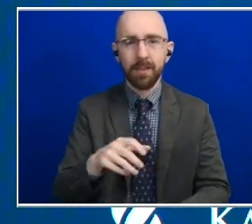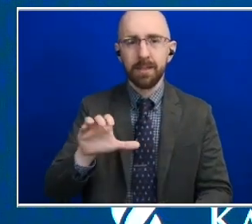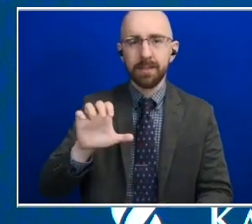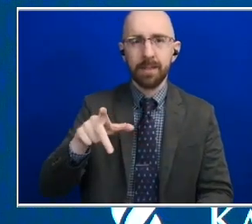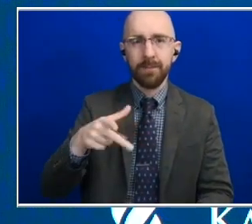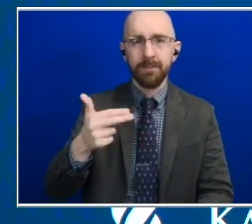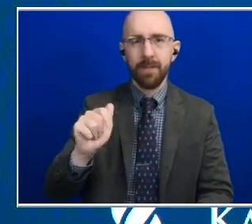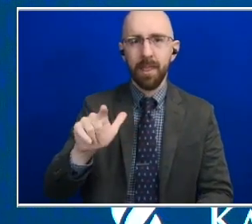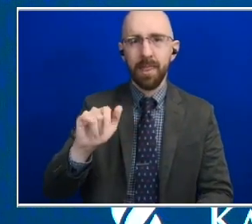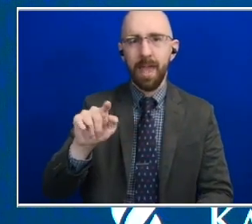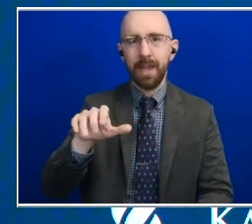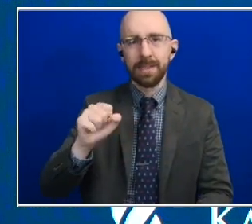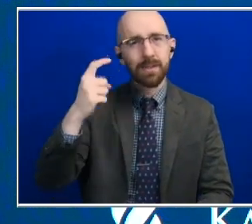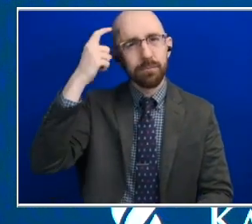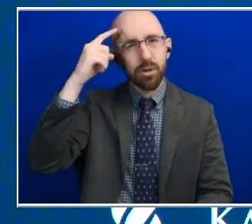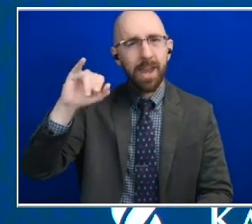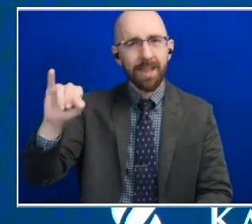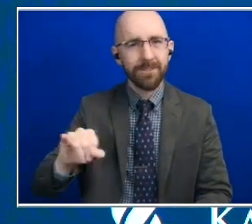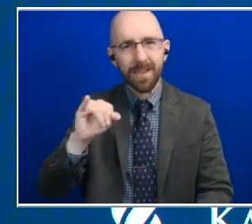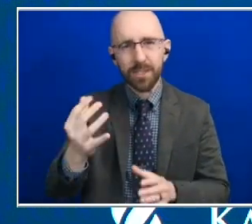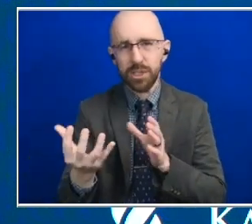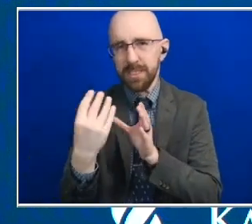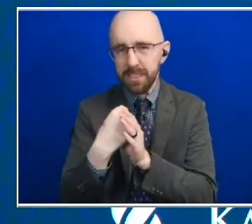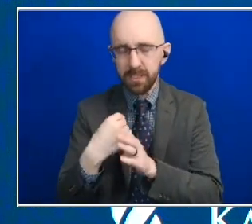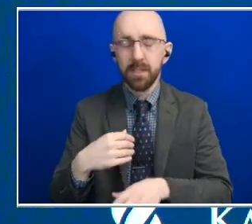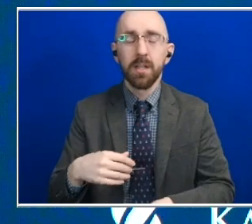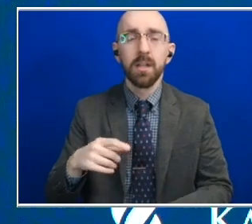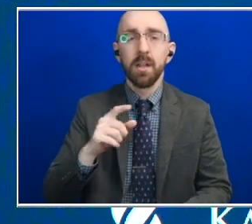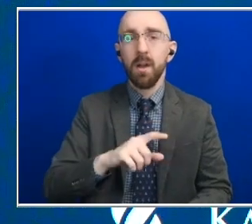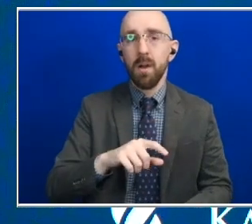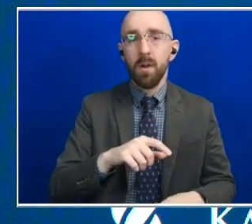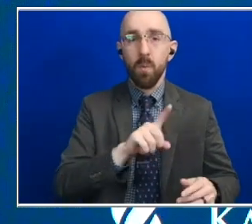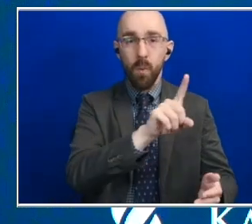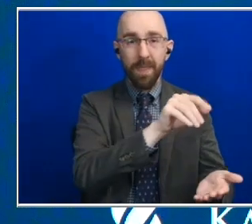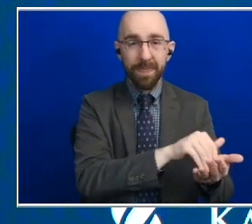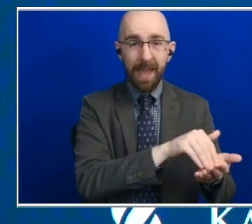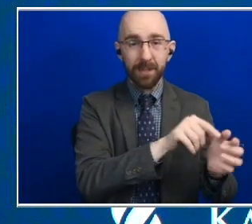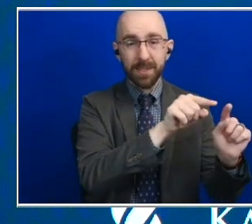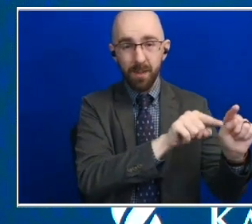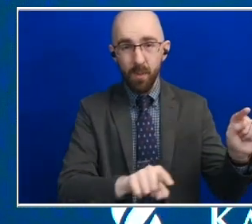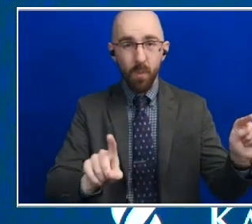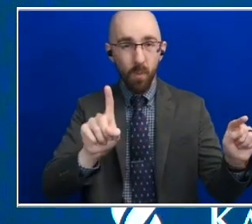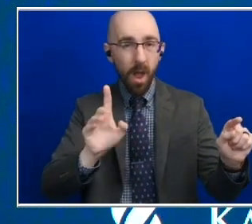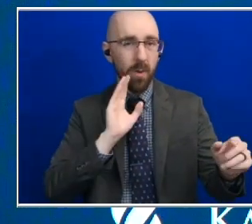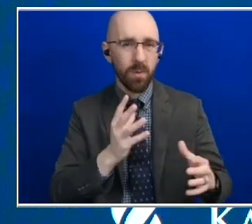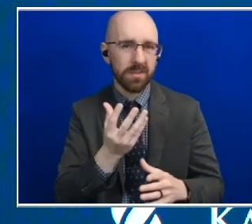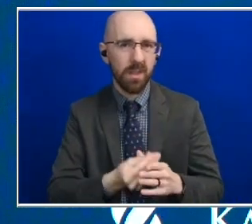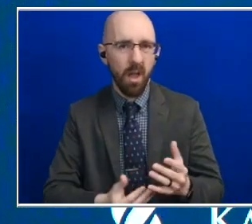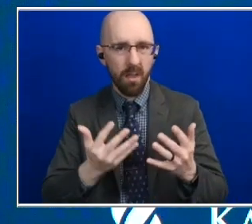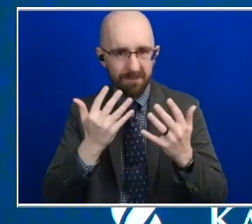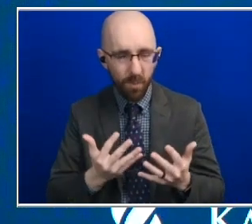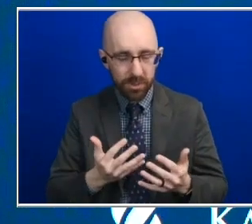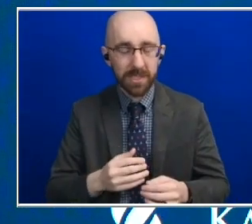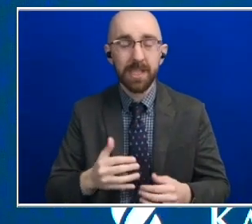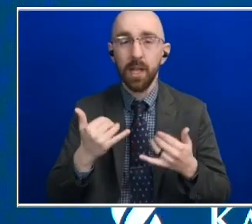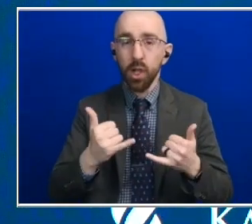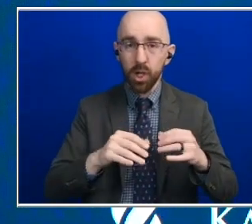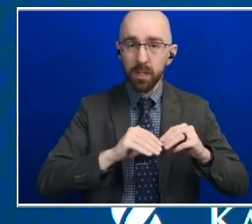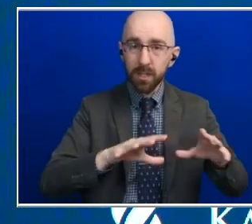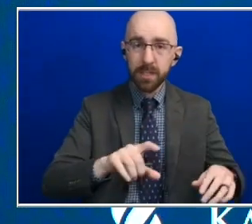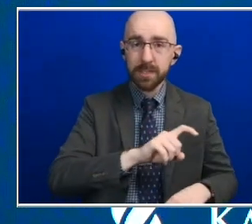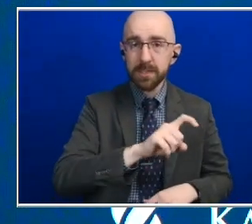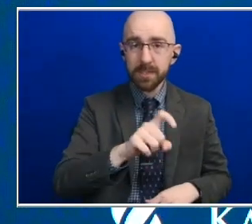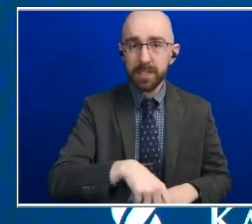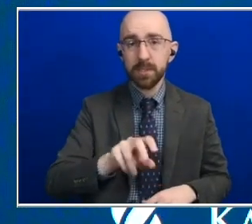infection. And then about 1 in 1,000 die. Unfortunately, with our current outbreak in Texas and New Mexico, we've already seen 2